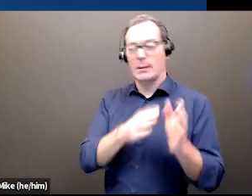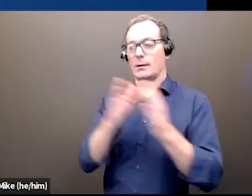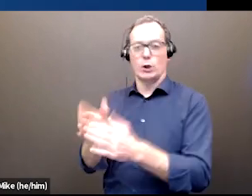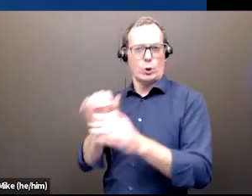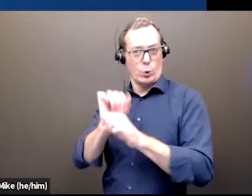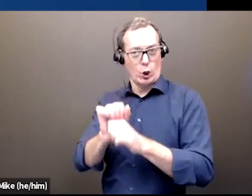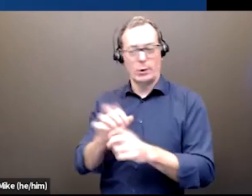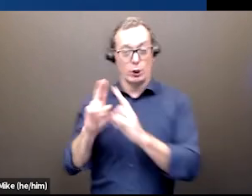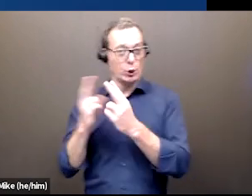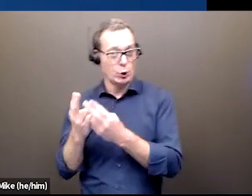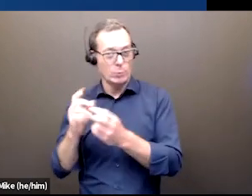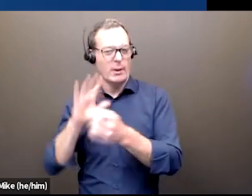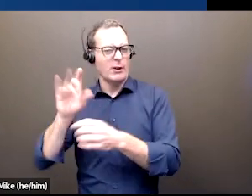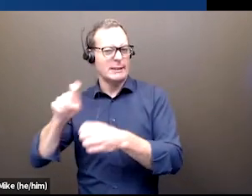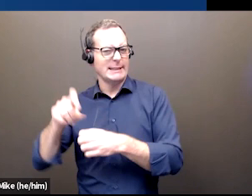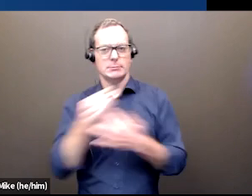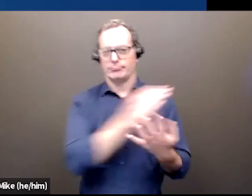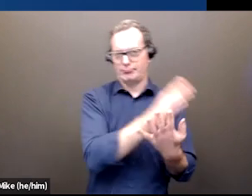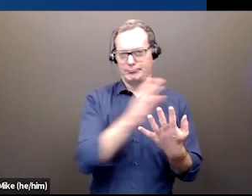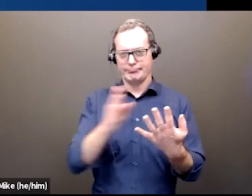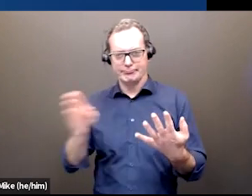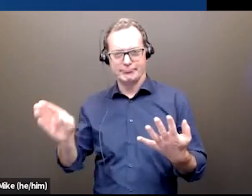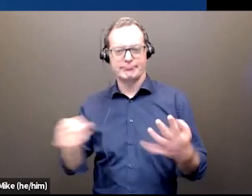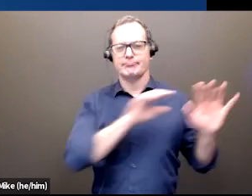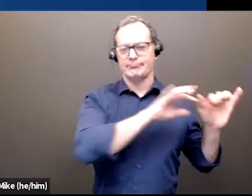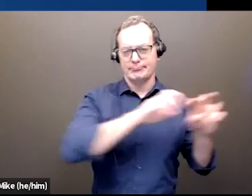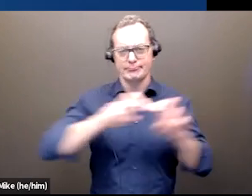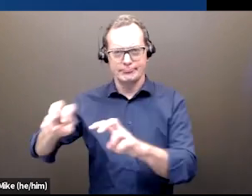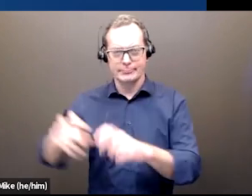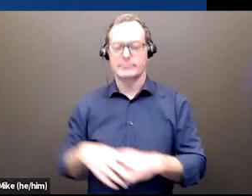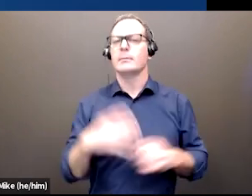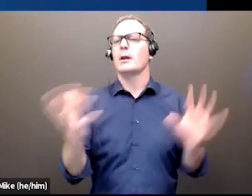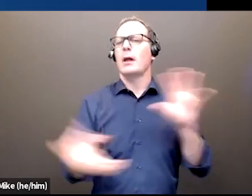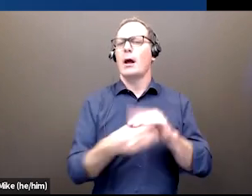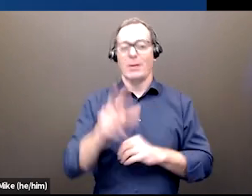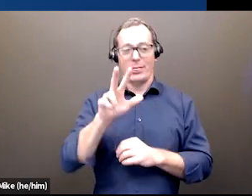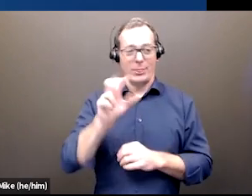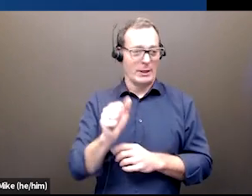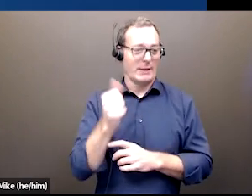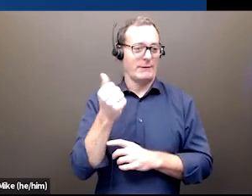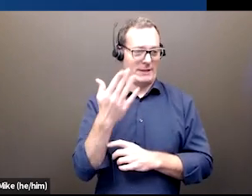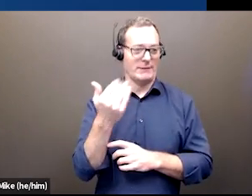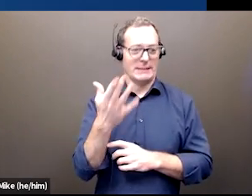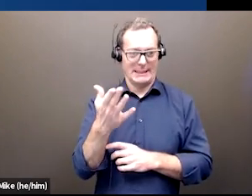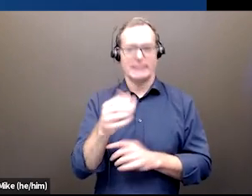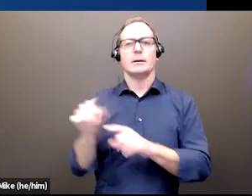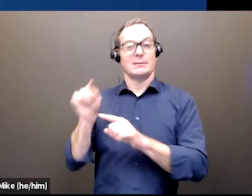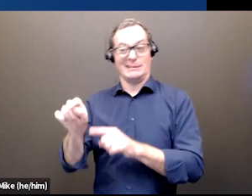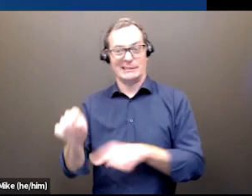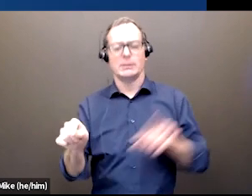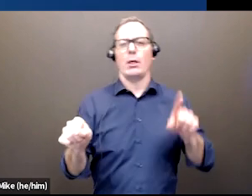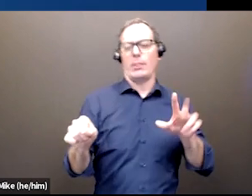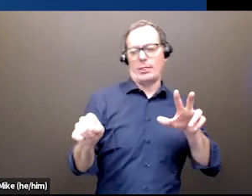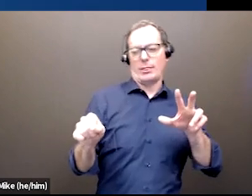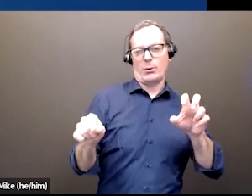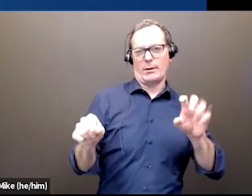needs. 325 special needs project members and 115 Moving On project members participated, and